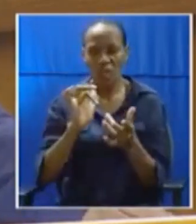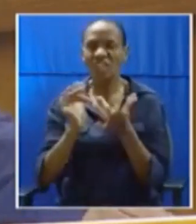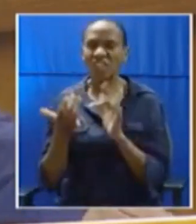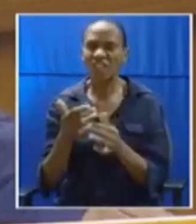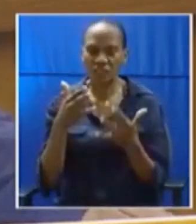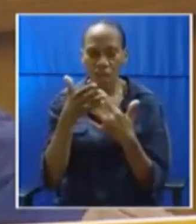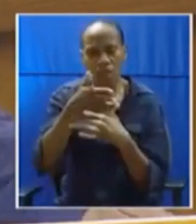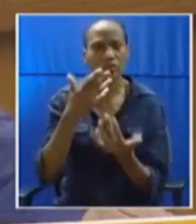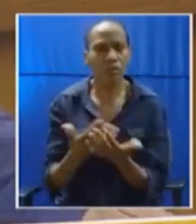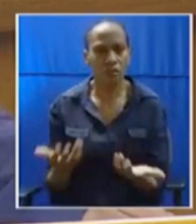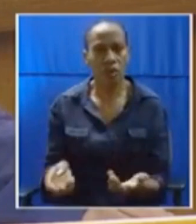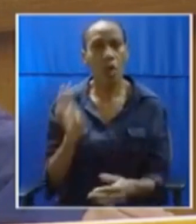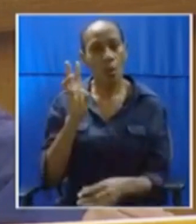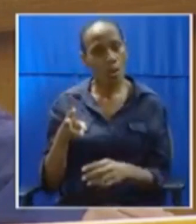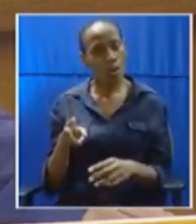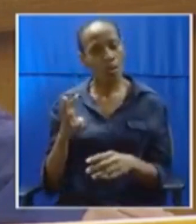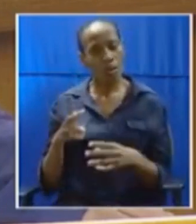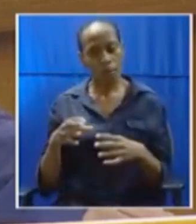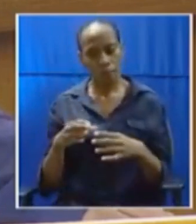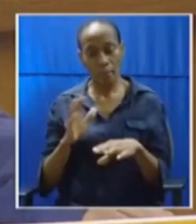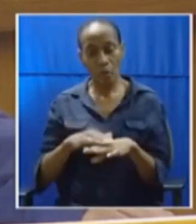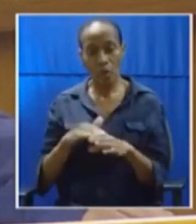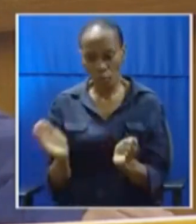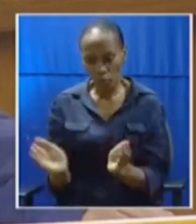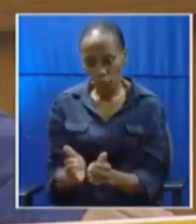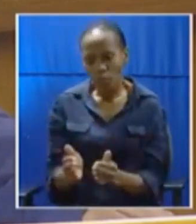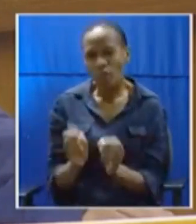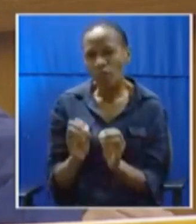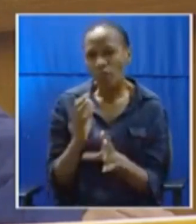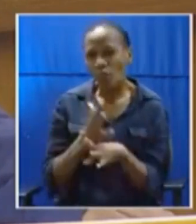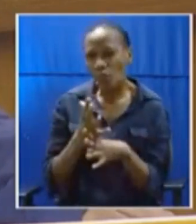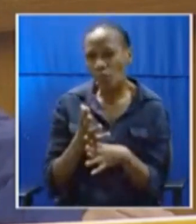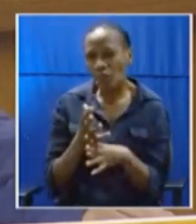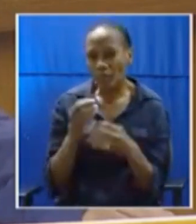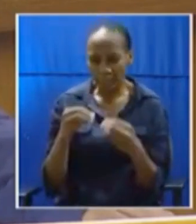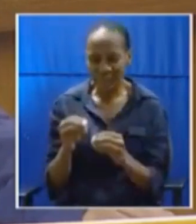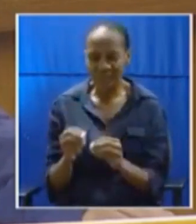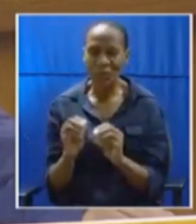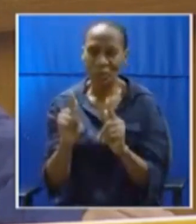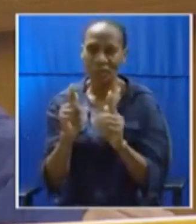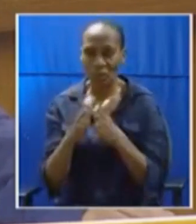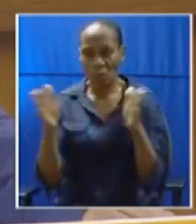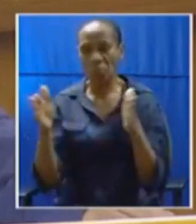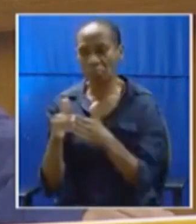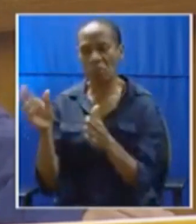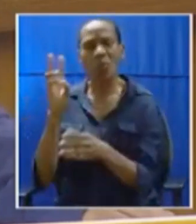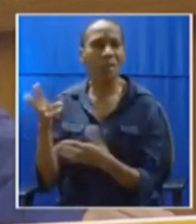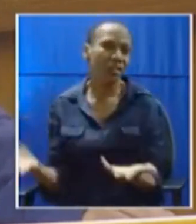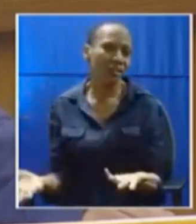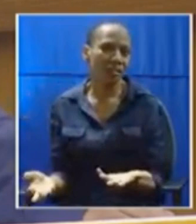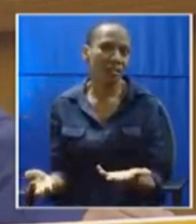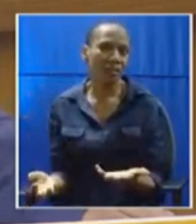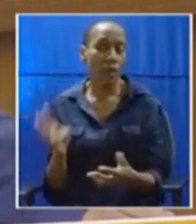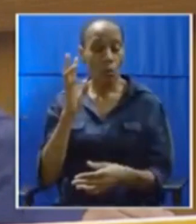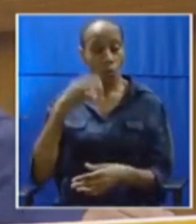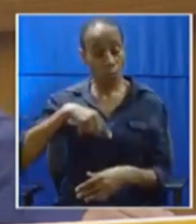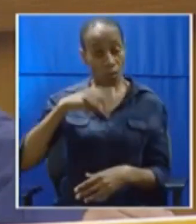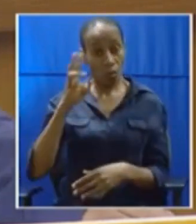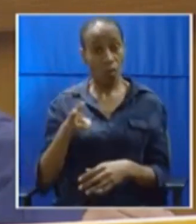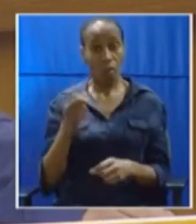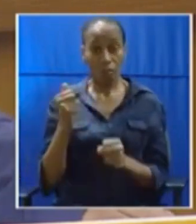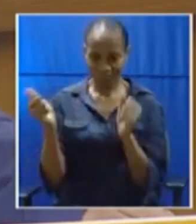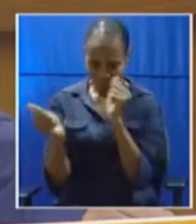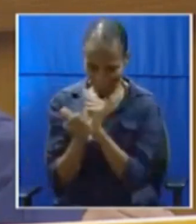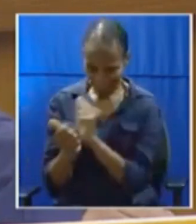grow small business opportunities through increased funding assistance, removing blockages and red tape. We will prosecute and